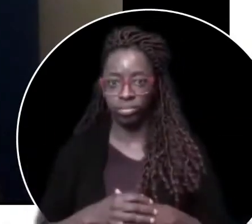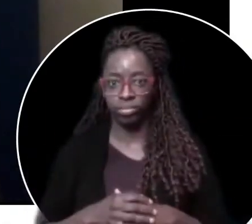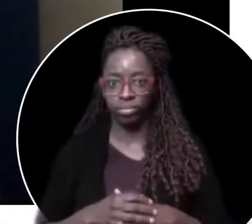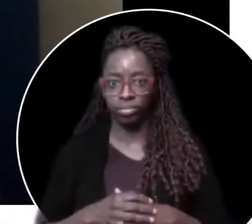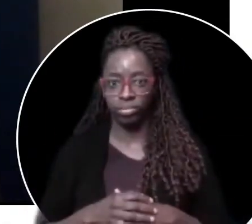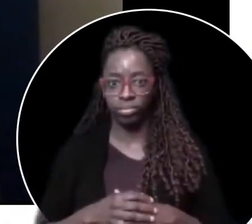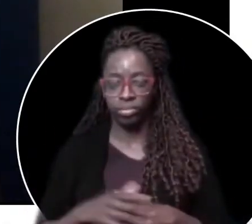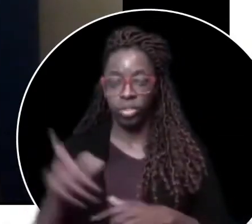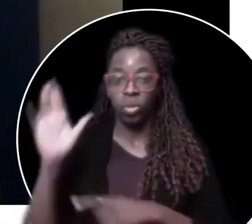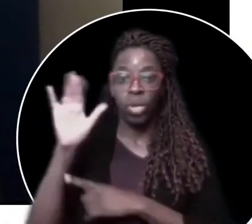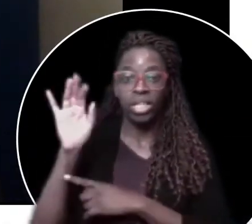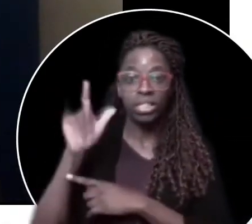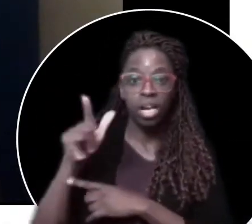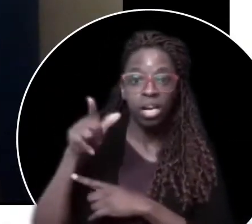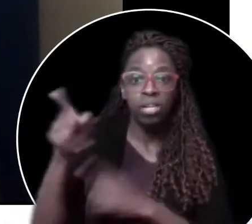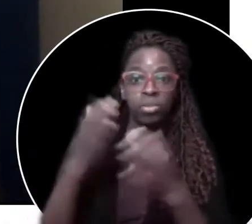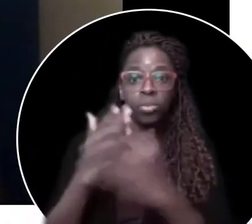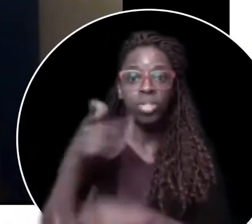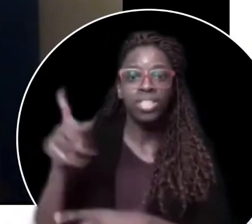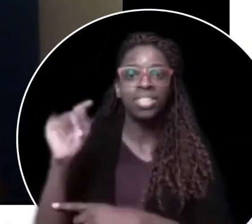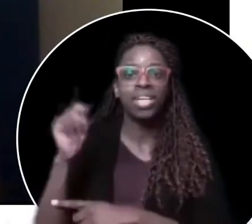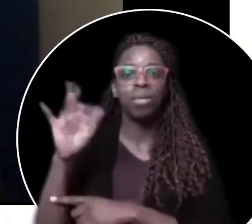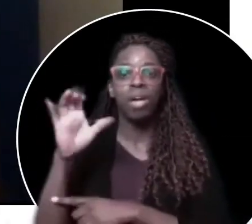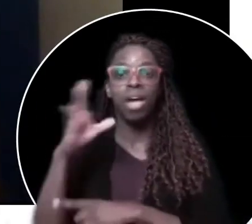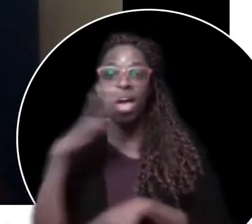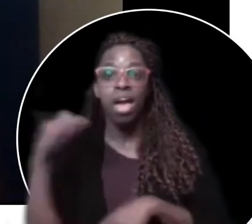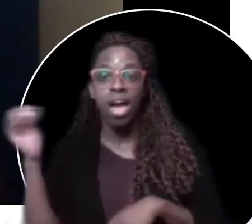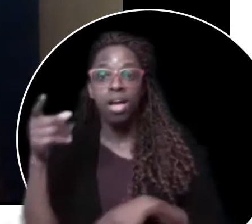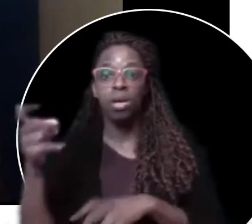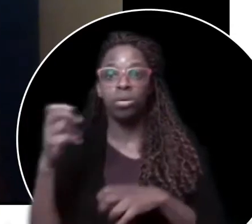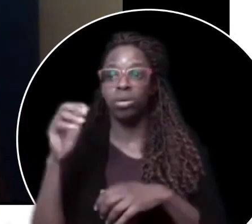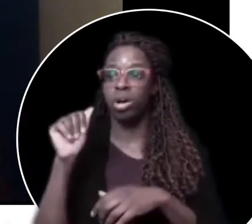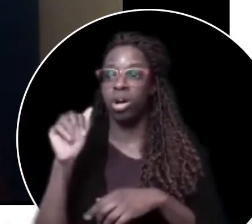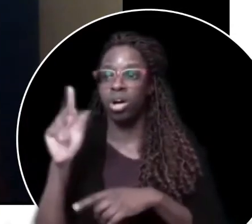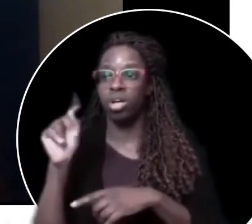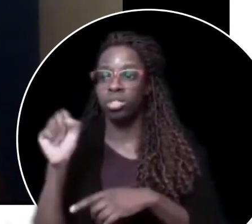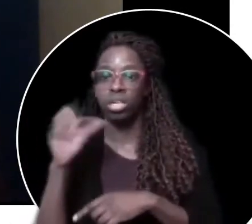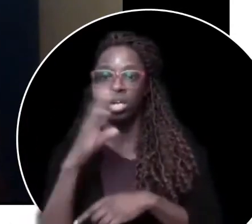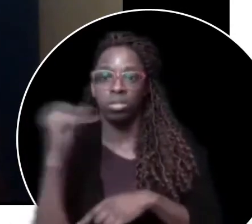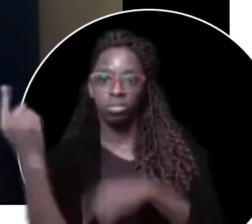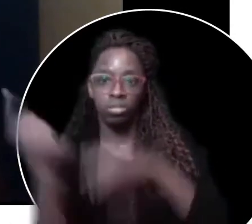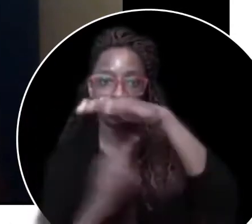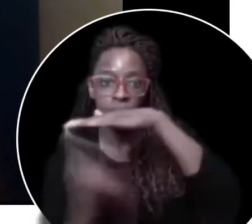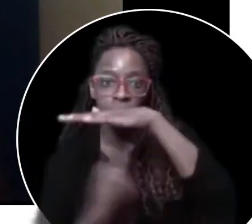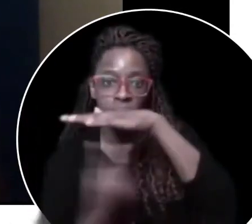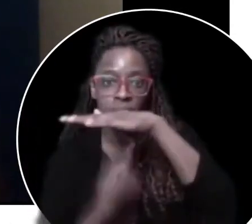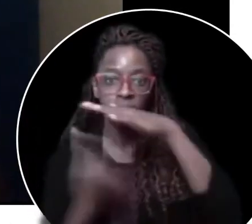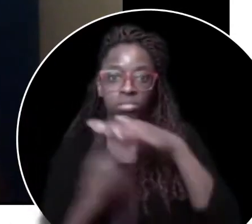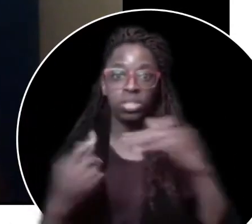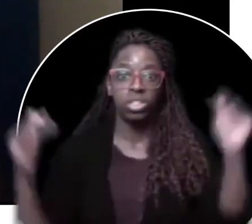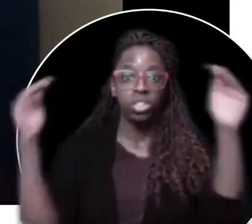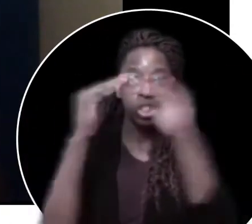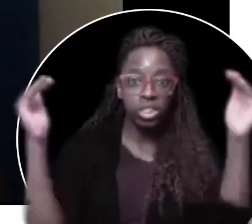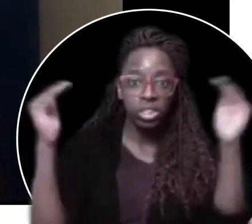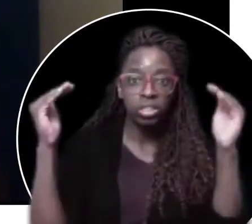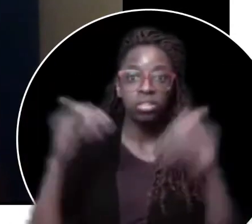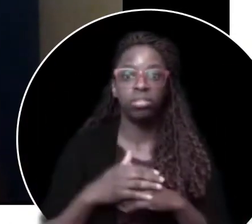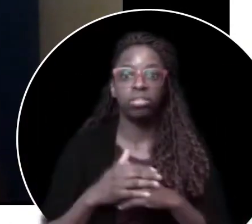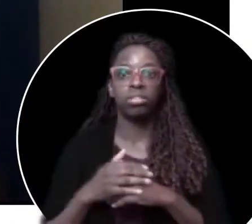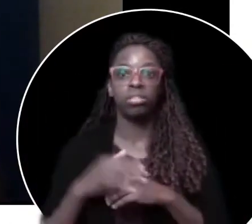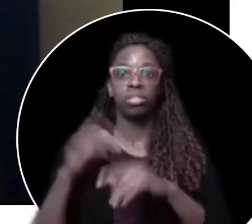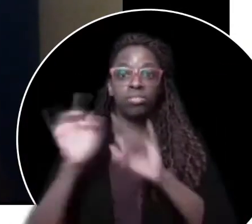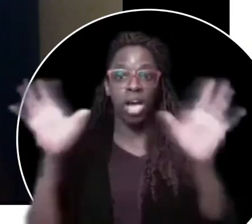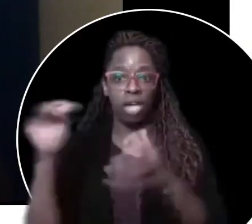with possibility and joy. It was these two goals that were at the center of many of the projects I've embarked through the years, including